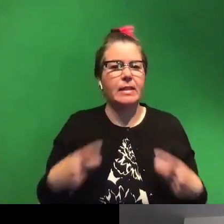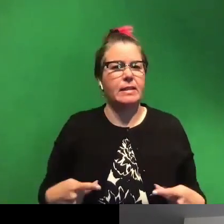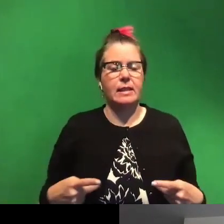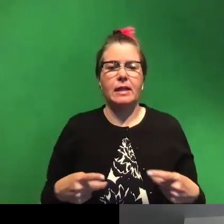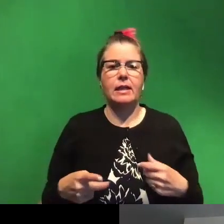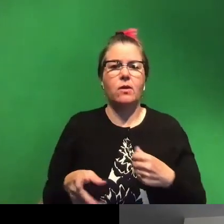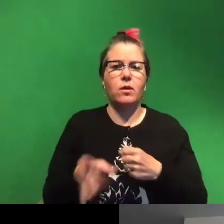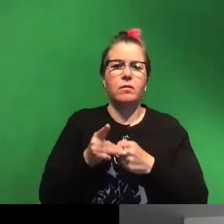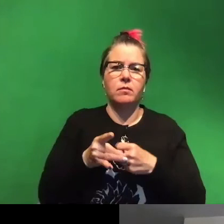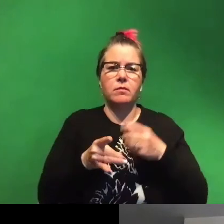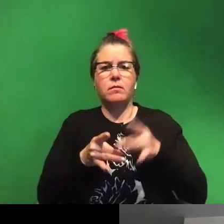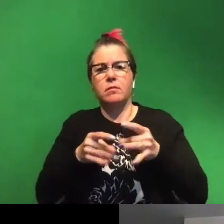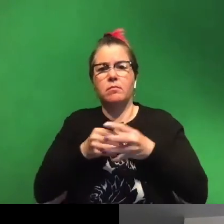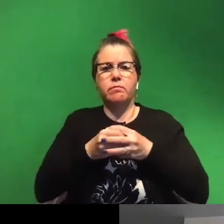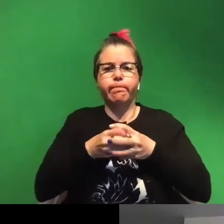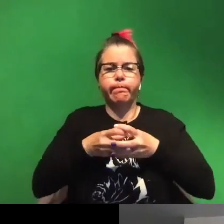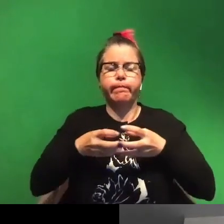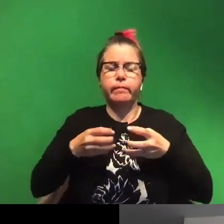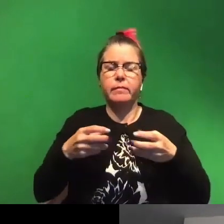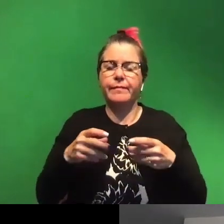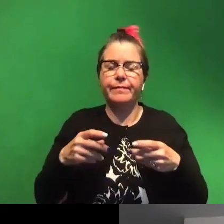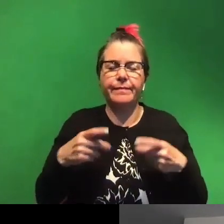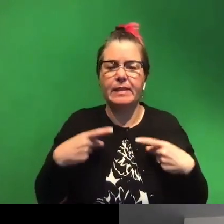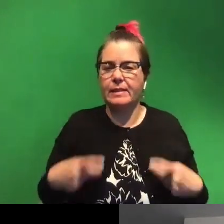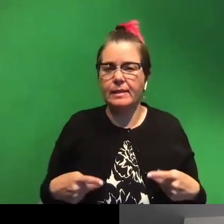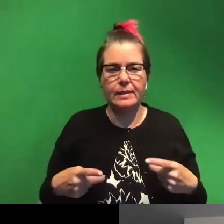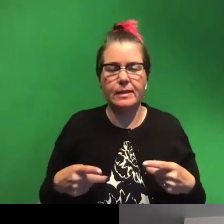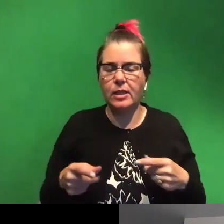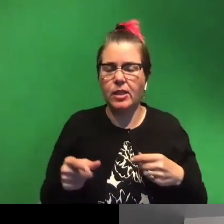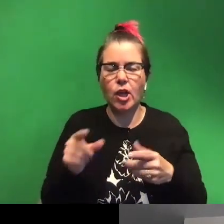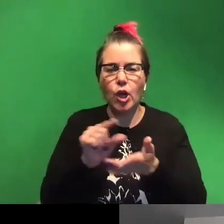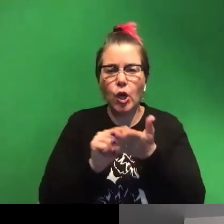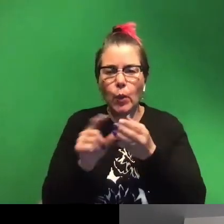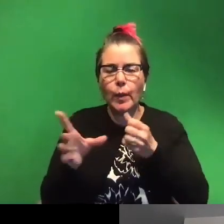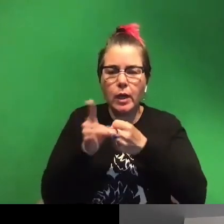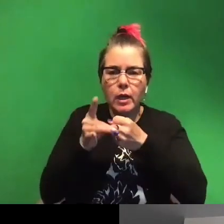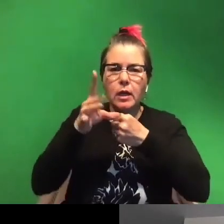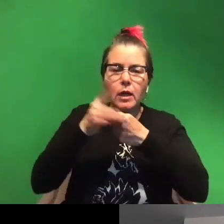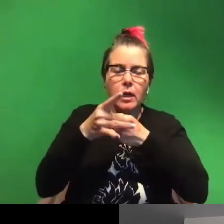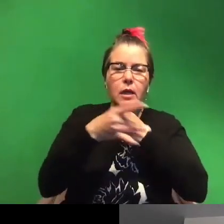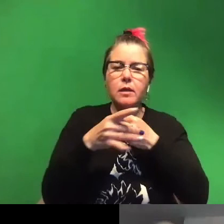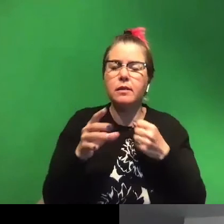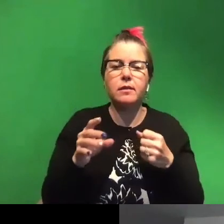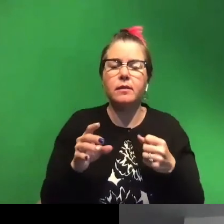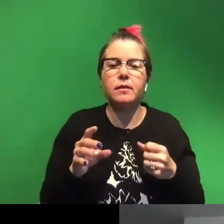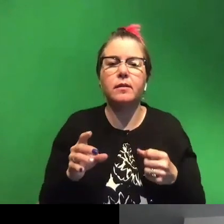putting dust and like gluing it to the black hole. it's because you can